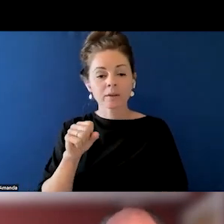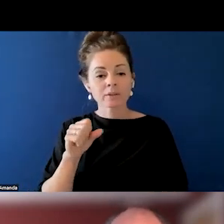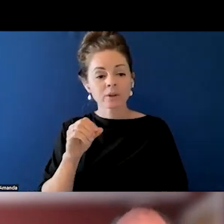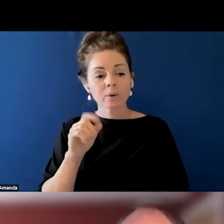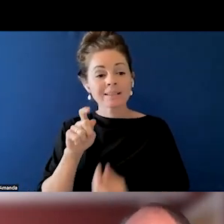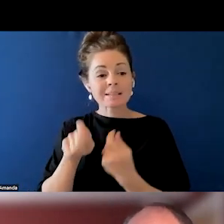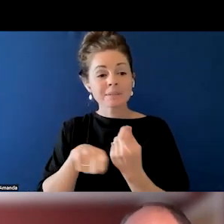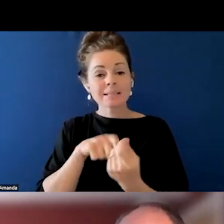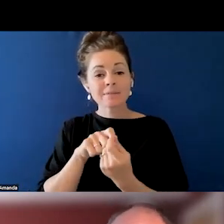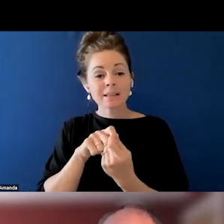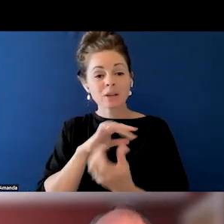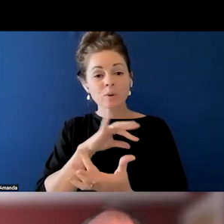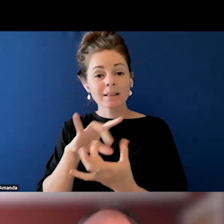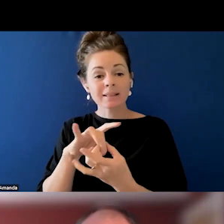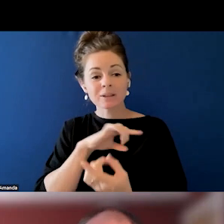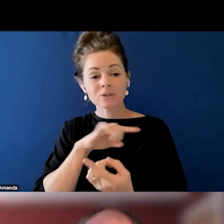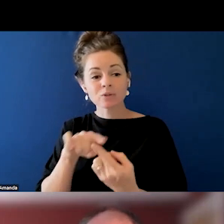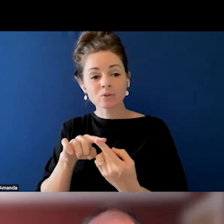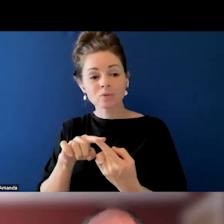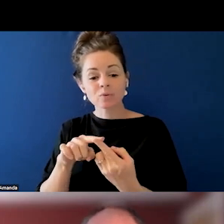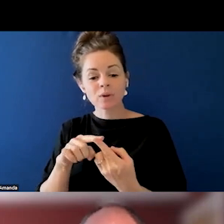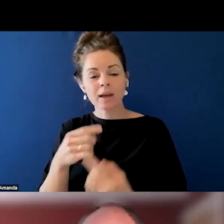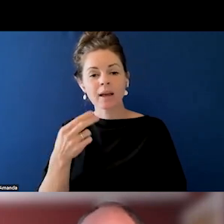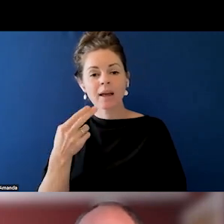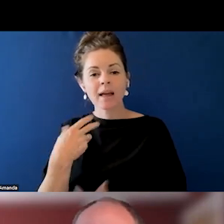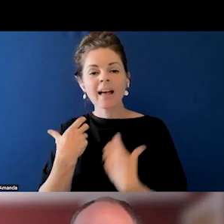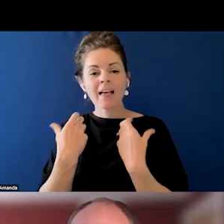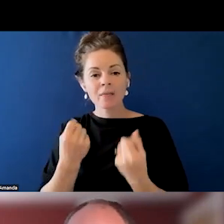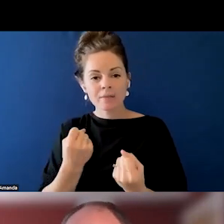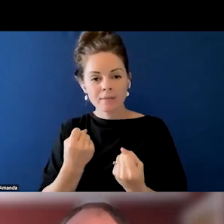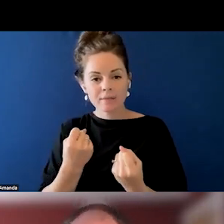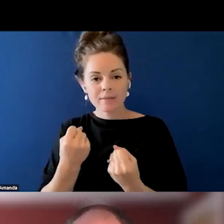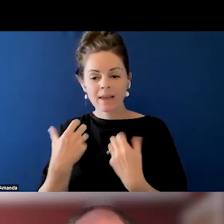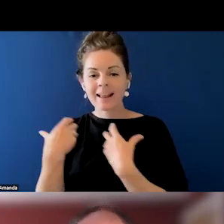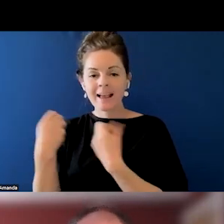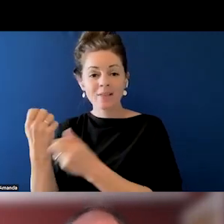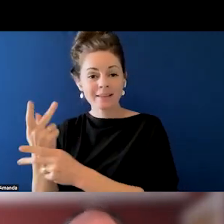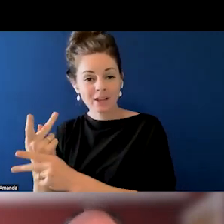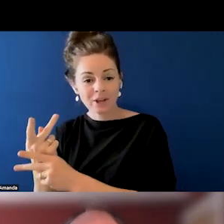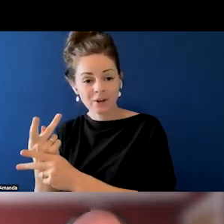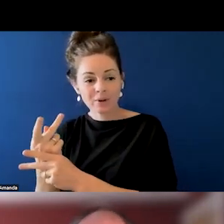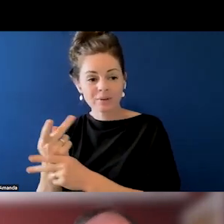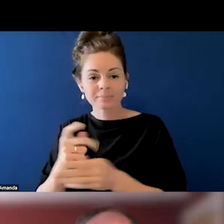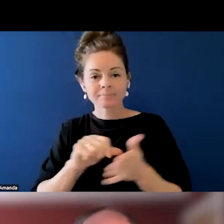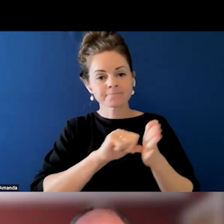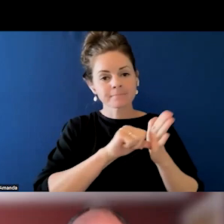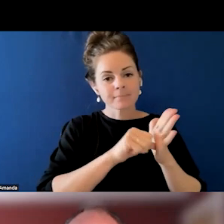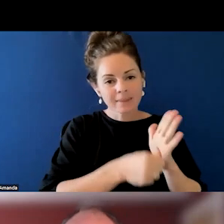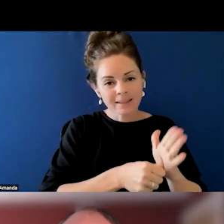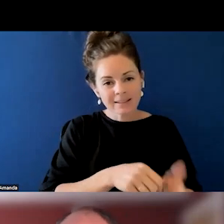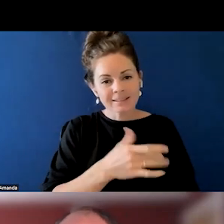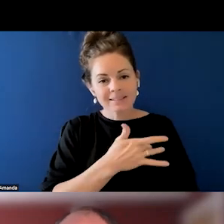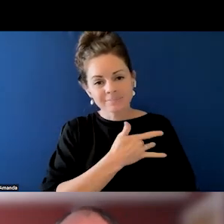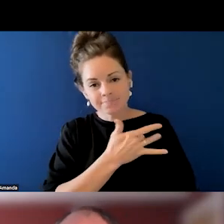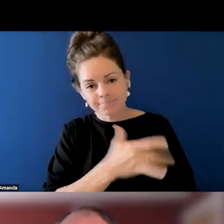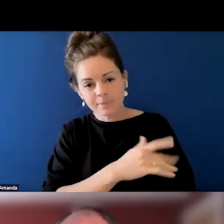specific related to health and healthcare, there is certainly an emphasis on the sensitivity of patient